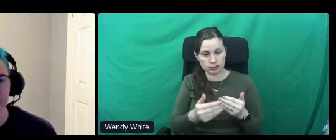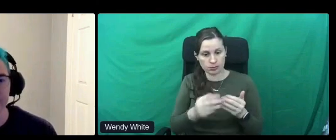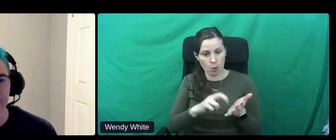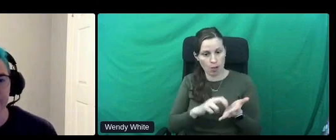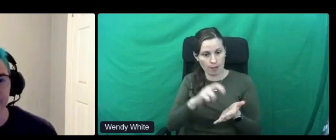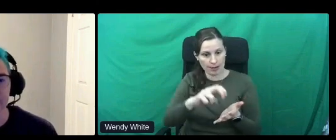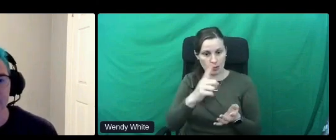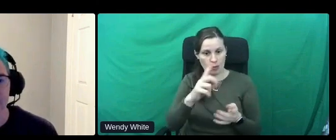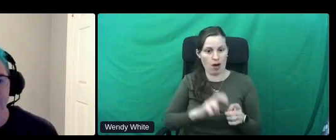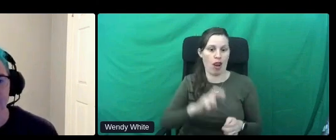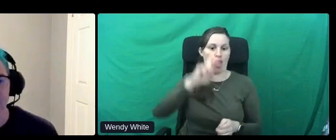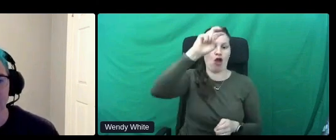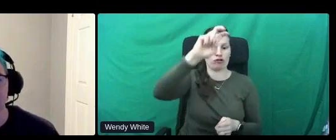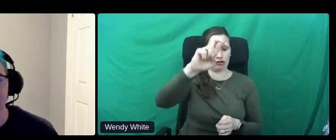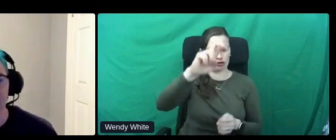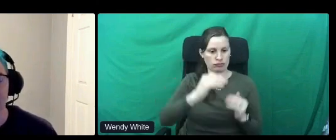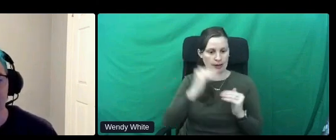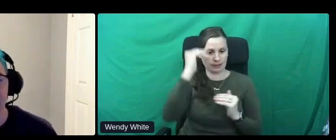mantle.